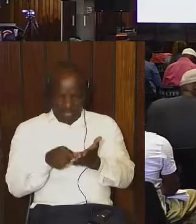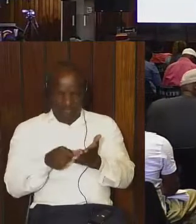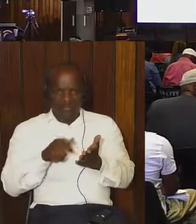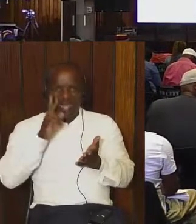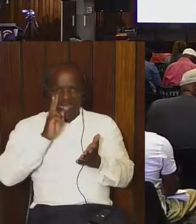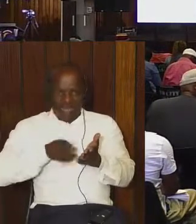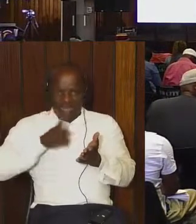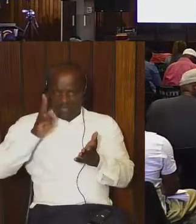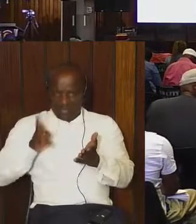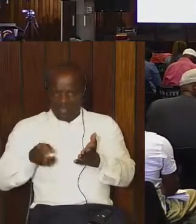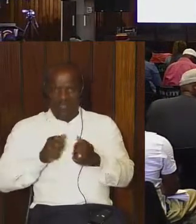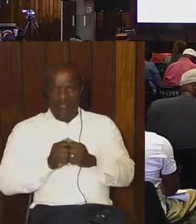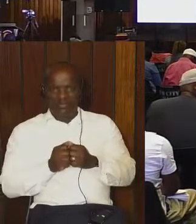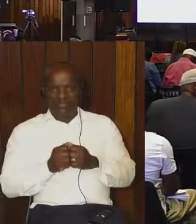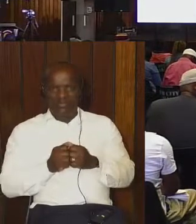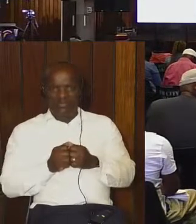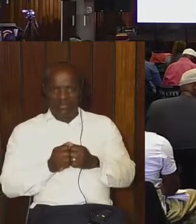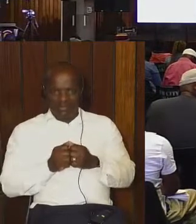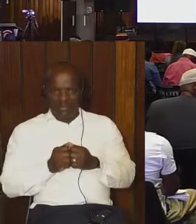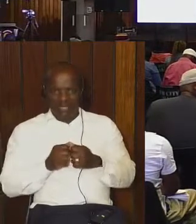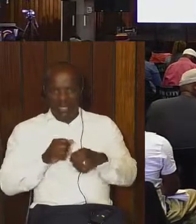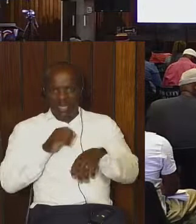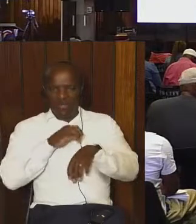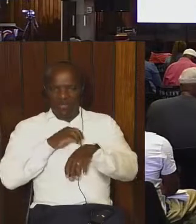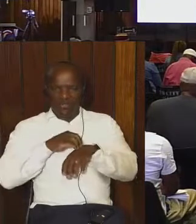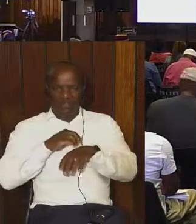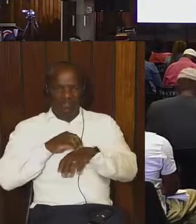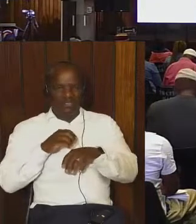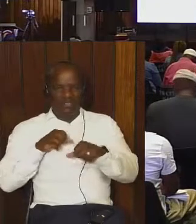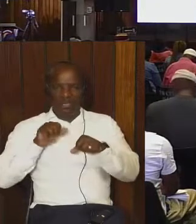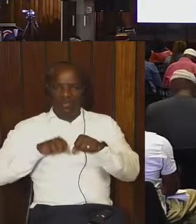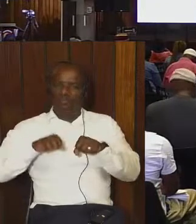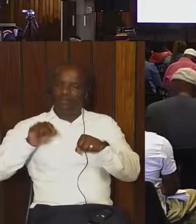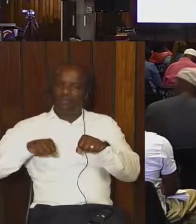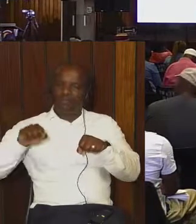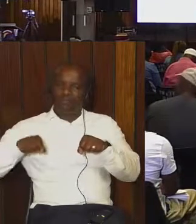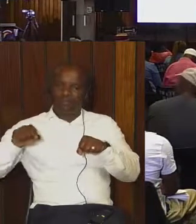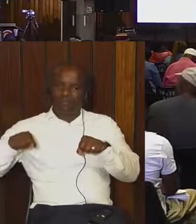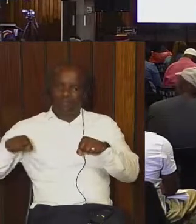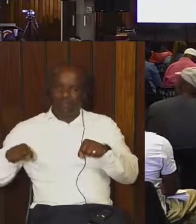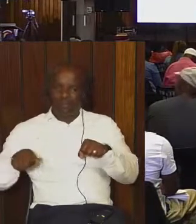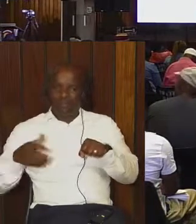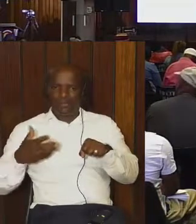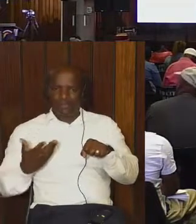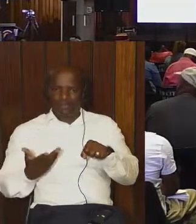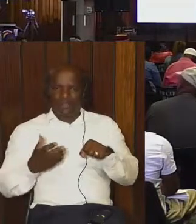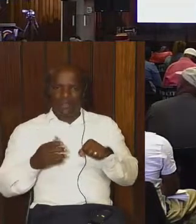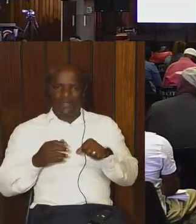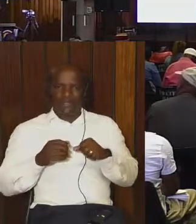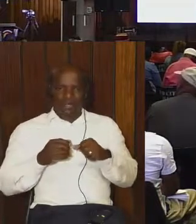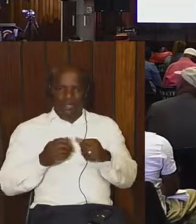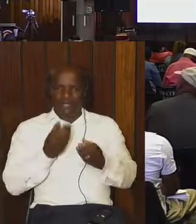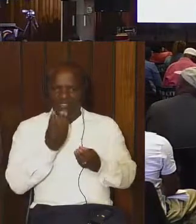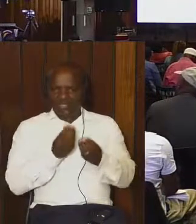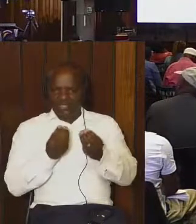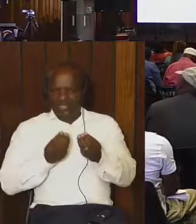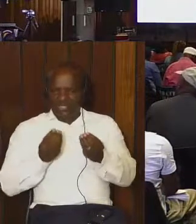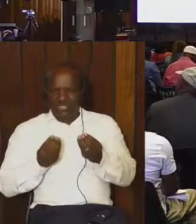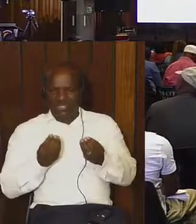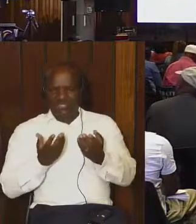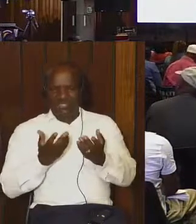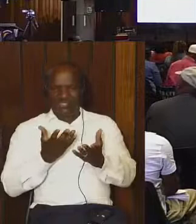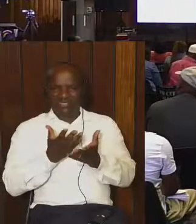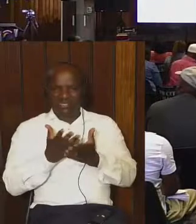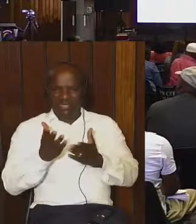again. The problem is that this has taken too long, and there's been children who have been murdered,